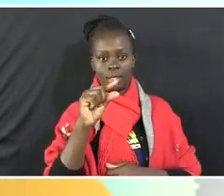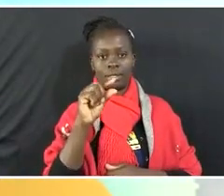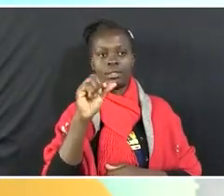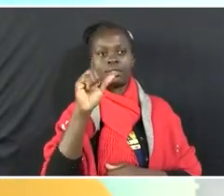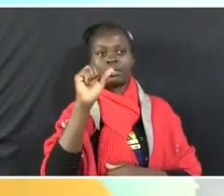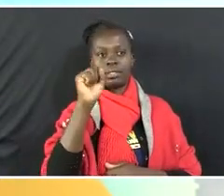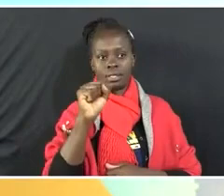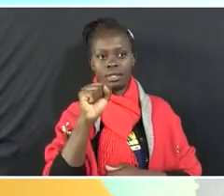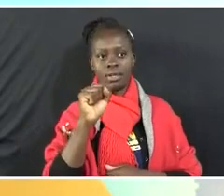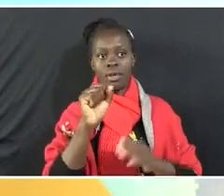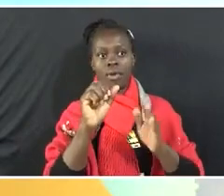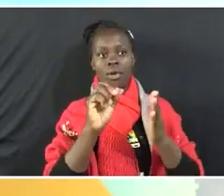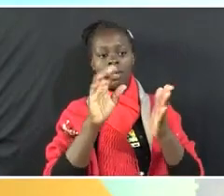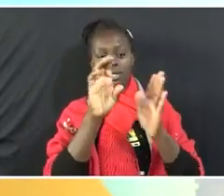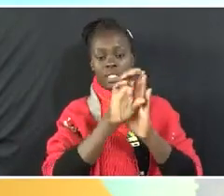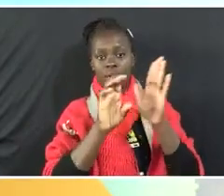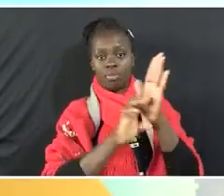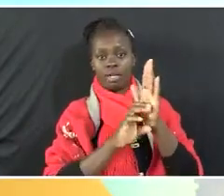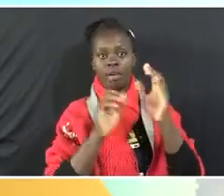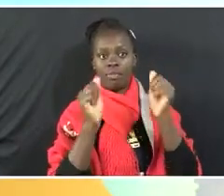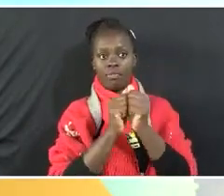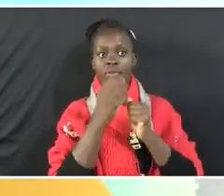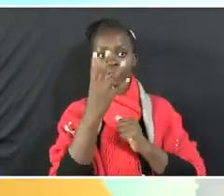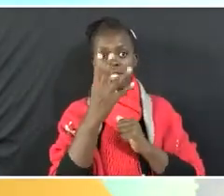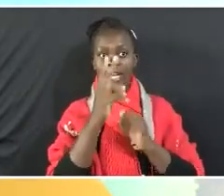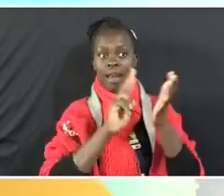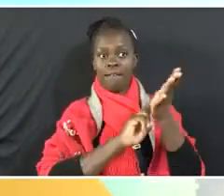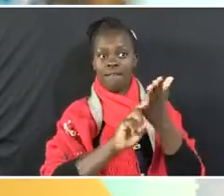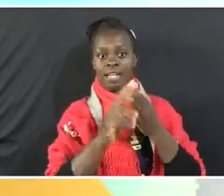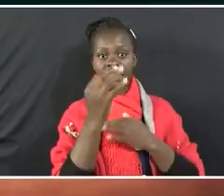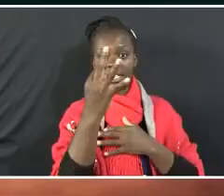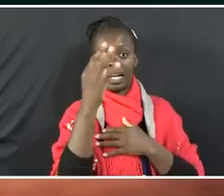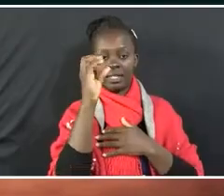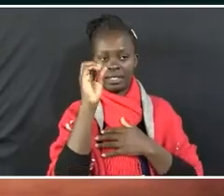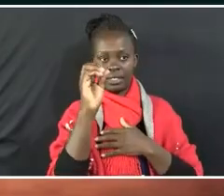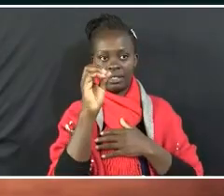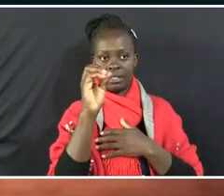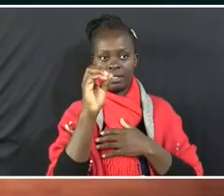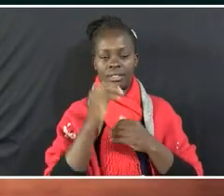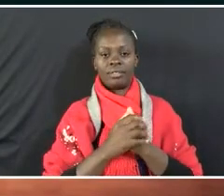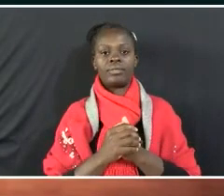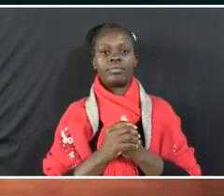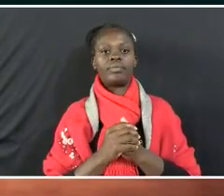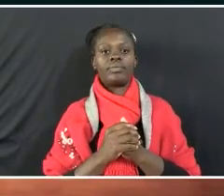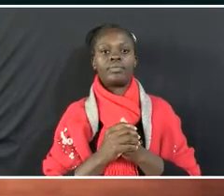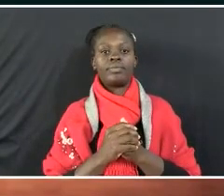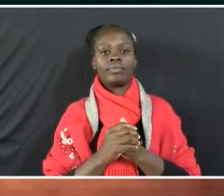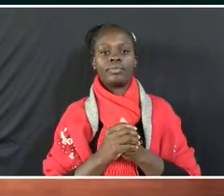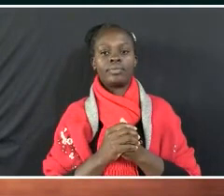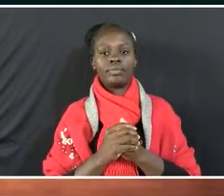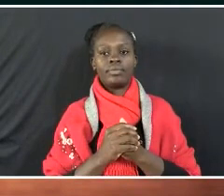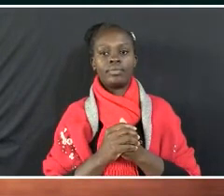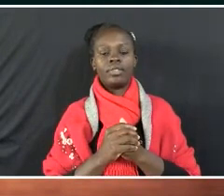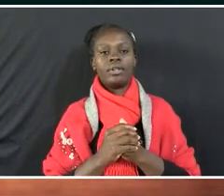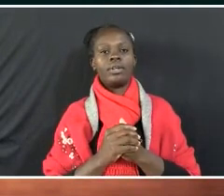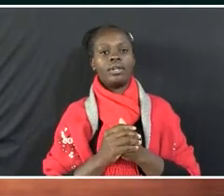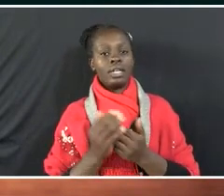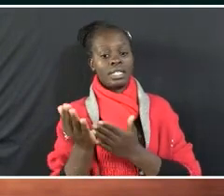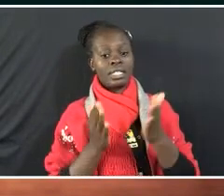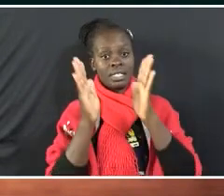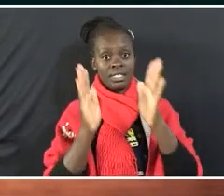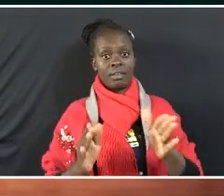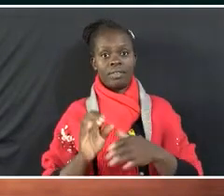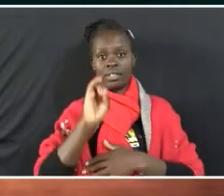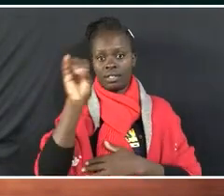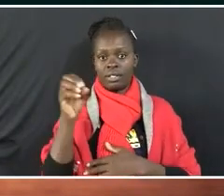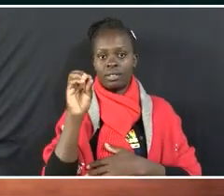his servants, "See, Joab's field is next to mine." He asked for Joab to come, and Joab did not come.